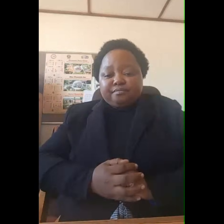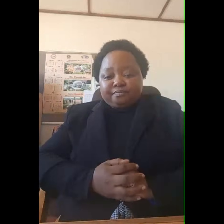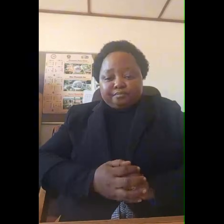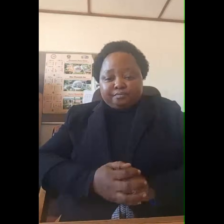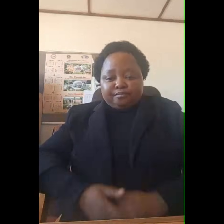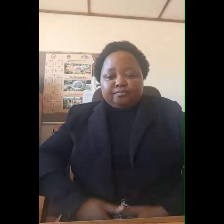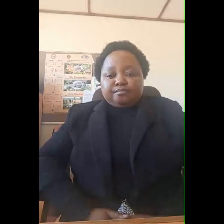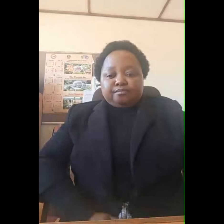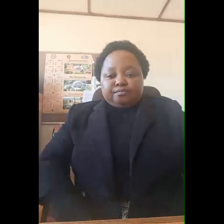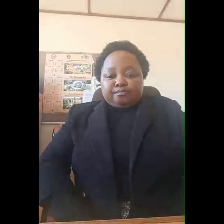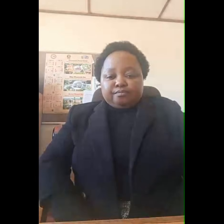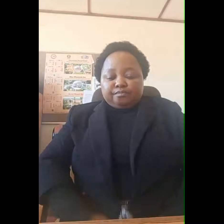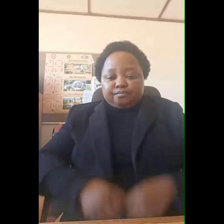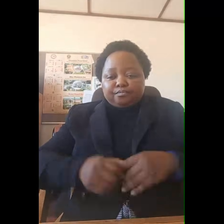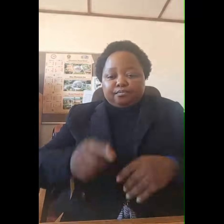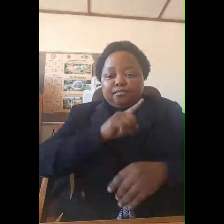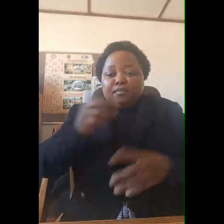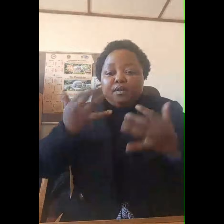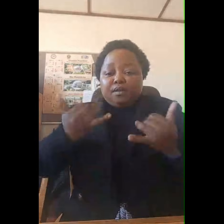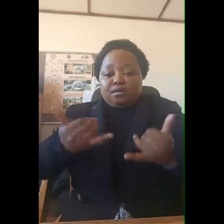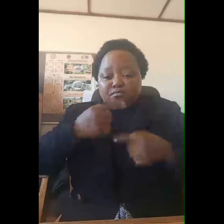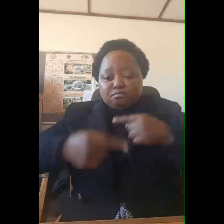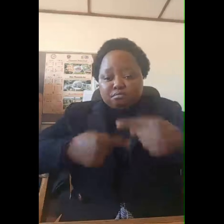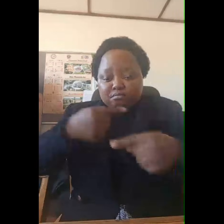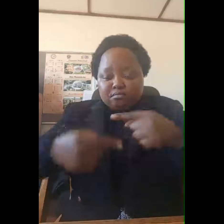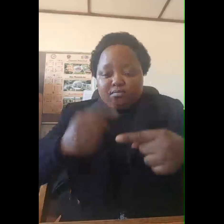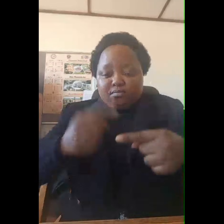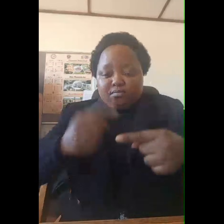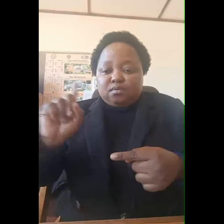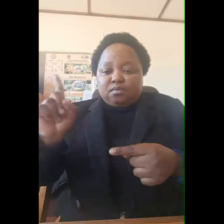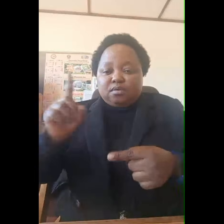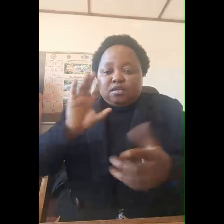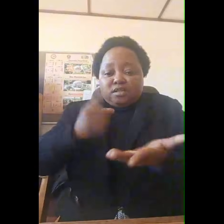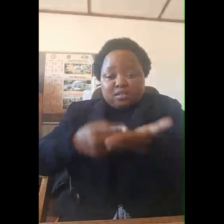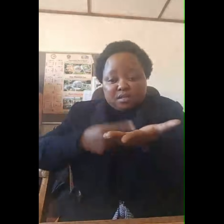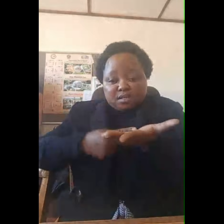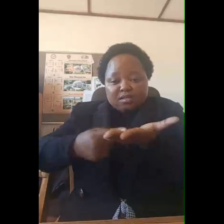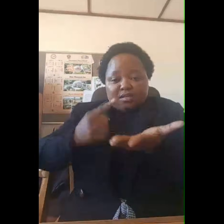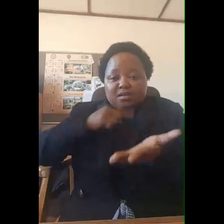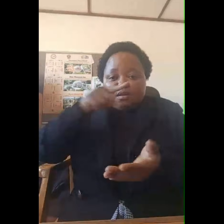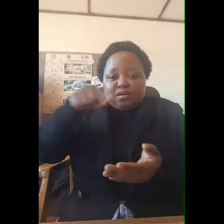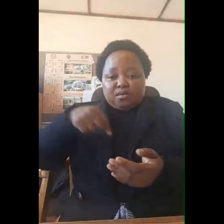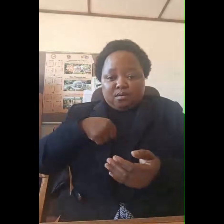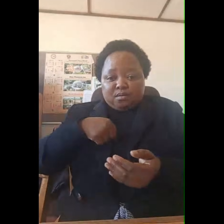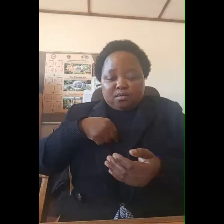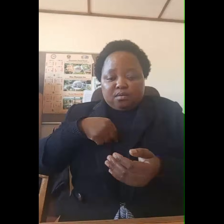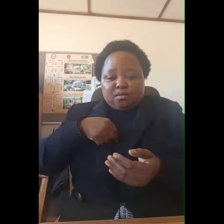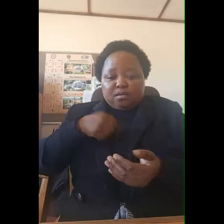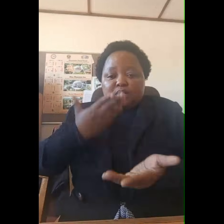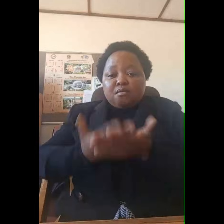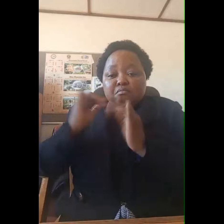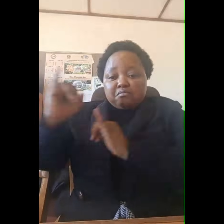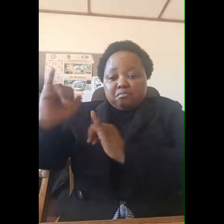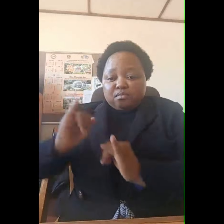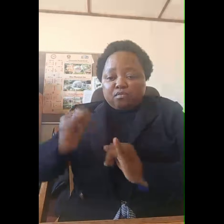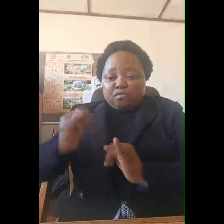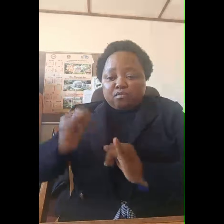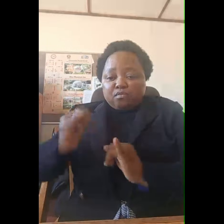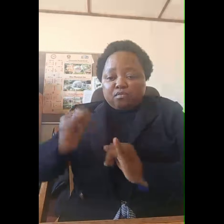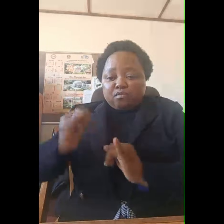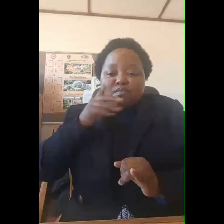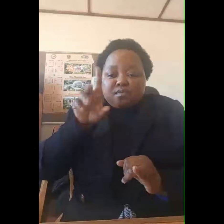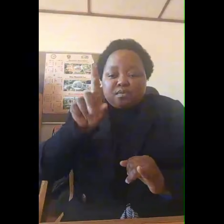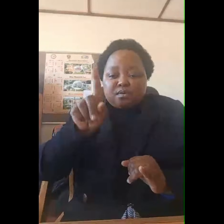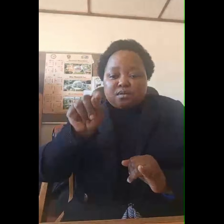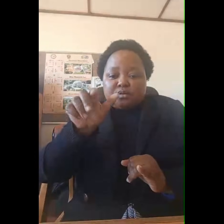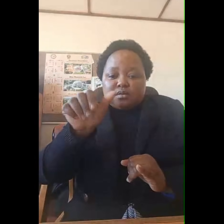are about to enter the crux of our session today. I would introduce to you Tanya Wells Brown,